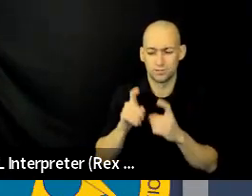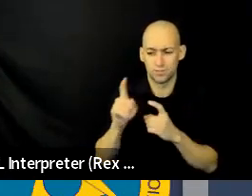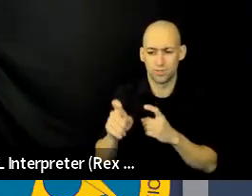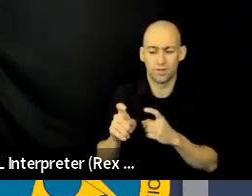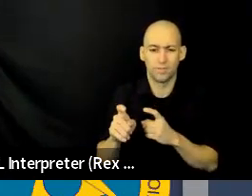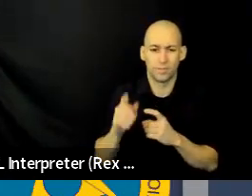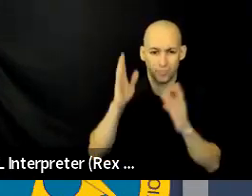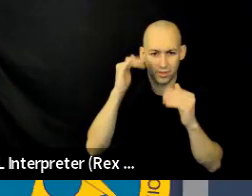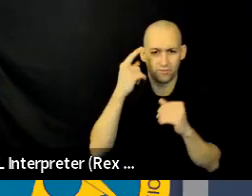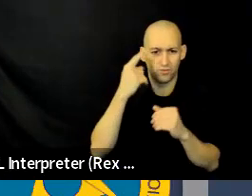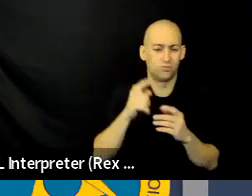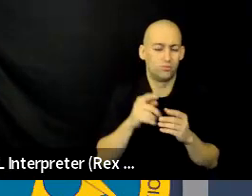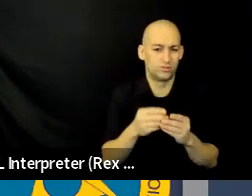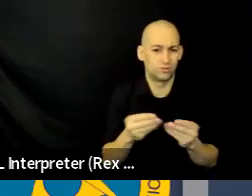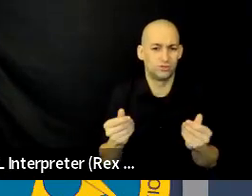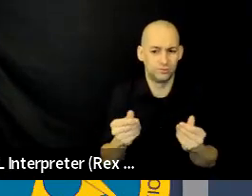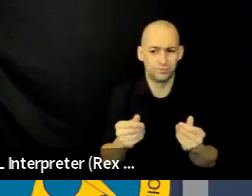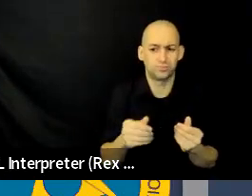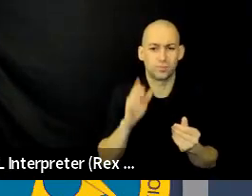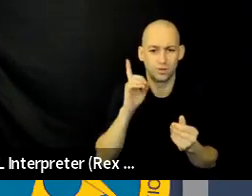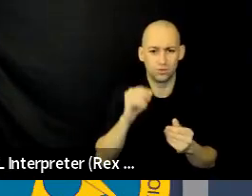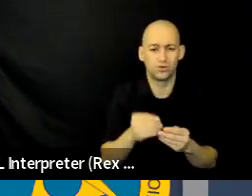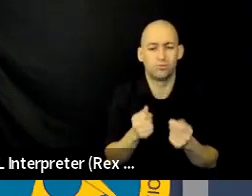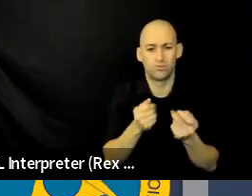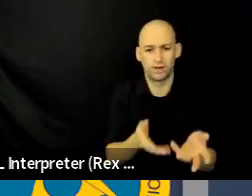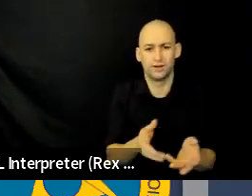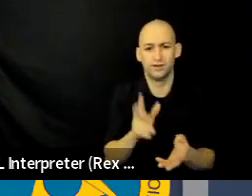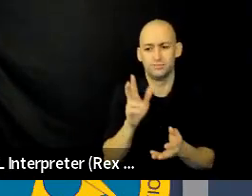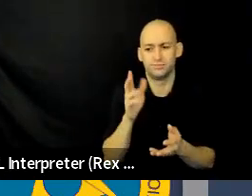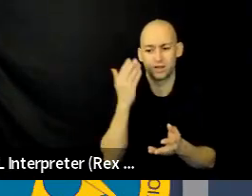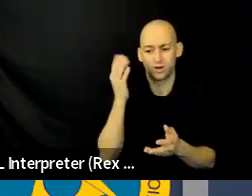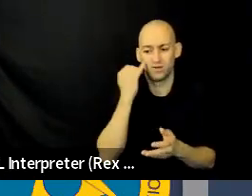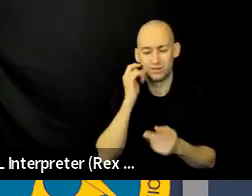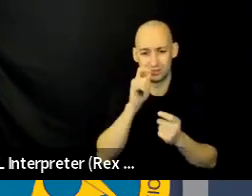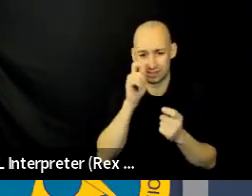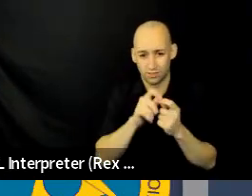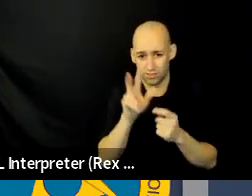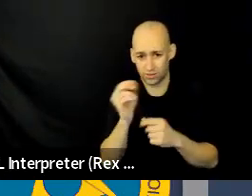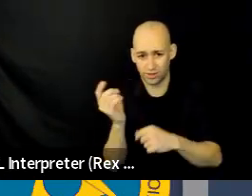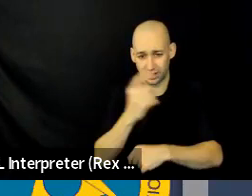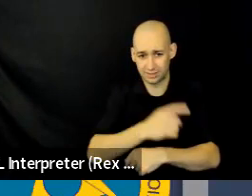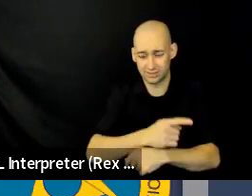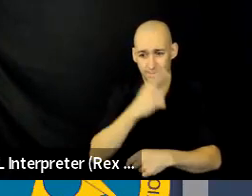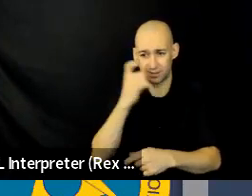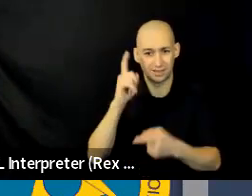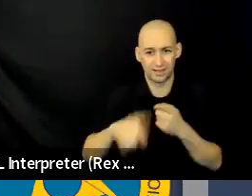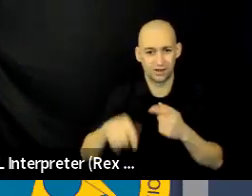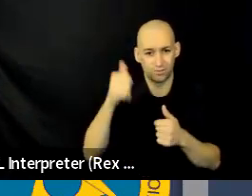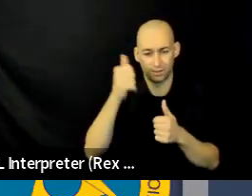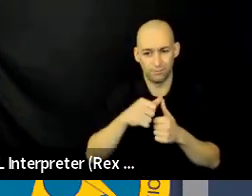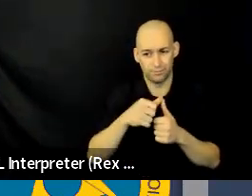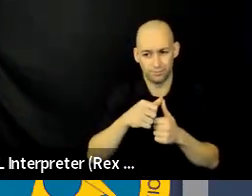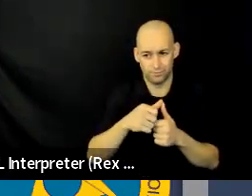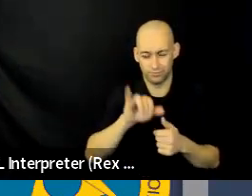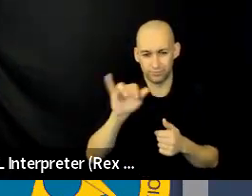for resolution, that we do provide I don't know if it's precisely 30 days because I can't remember when our January Whenever the meeting